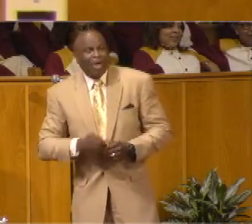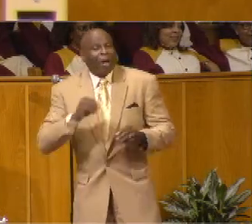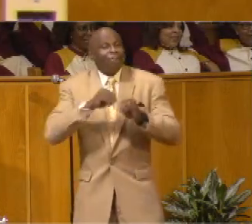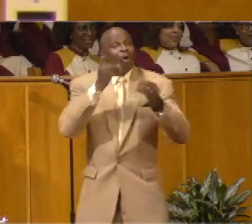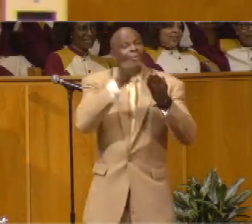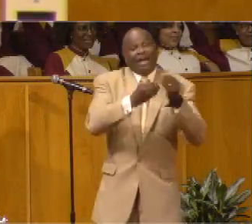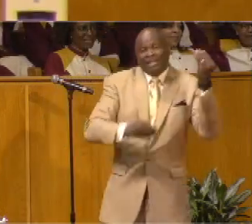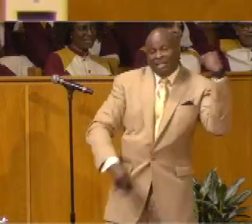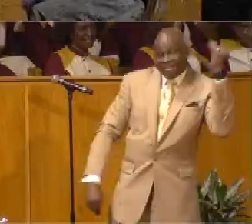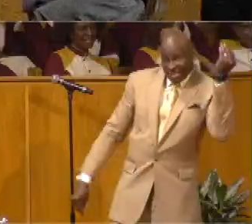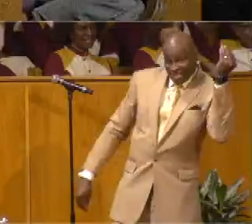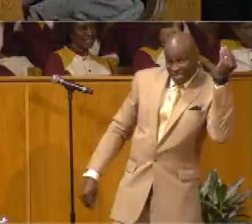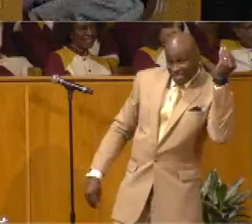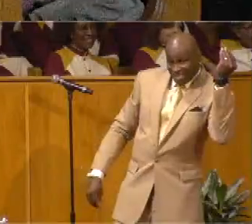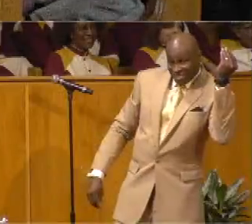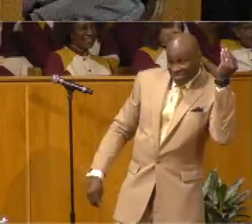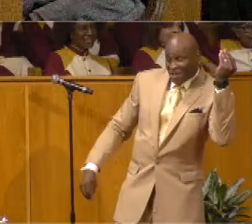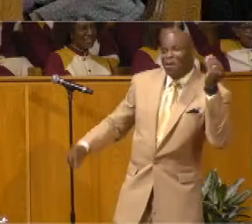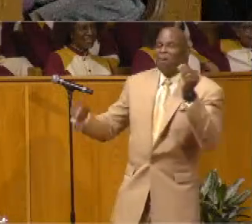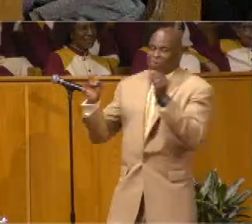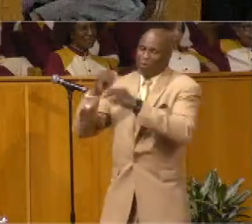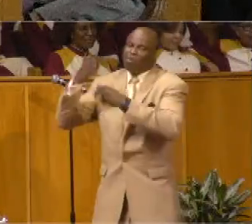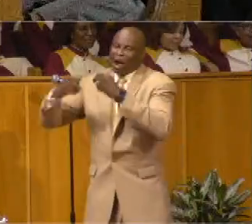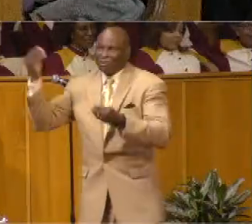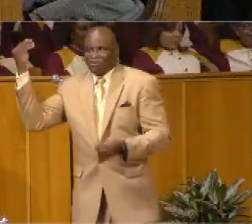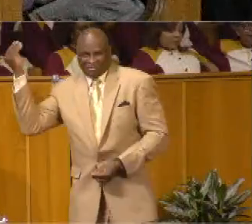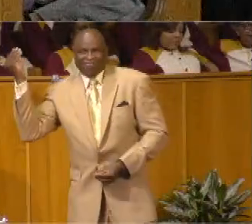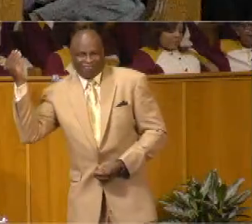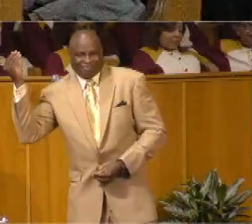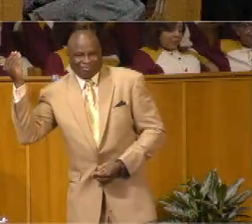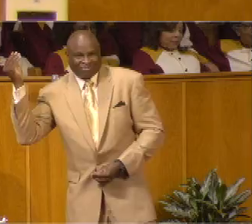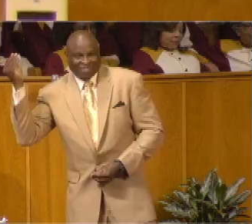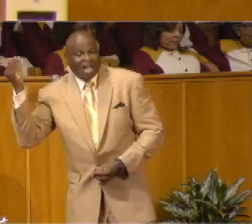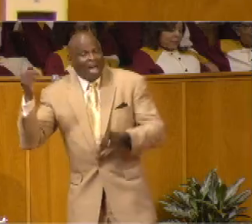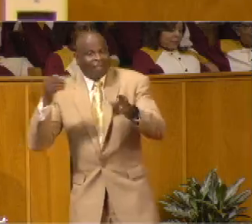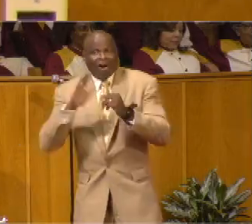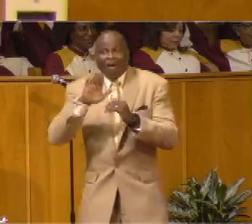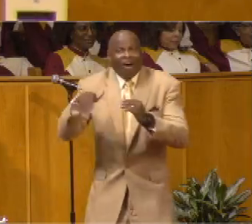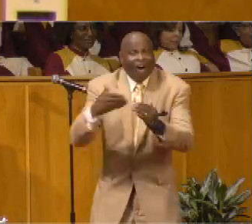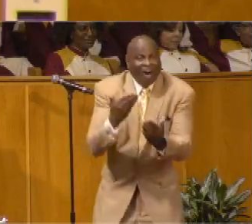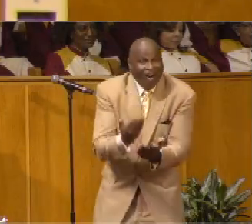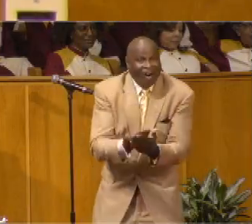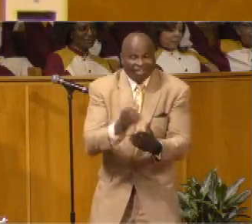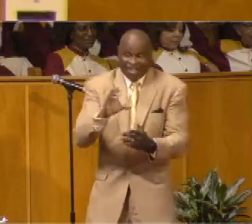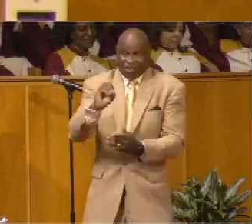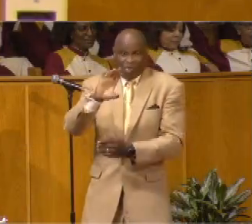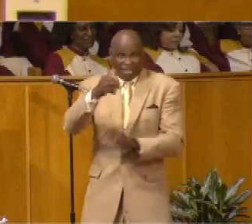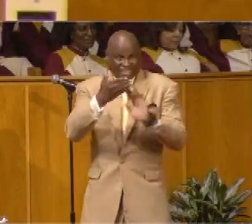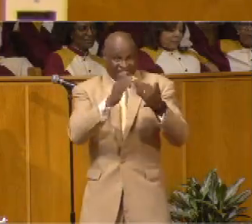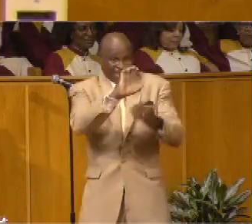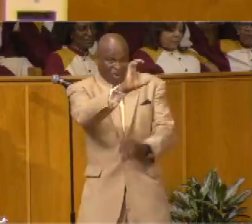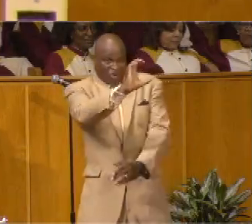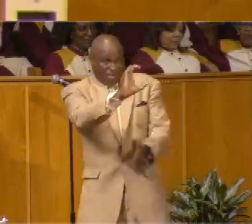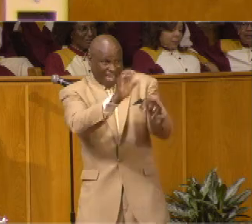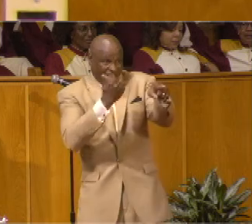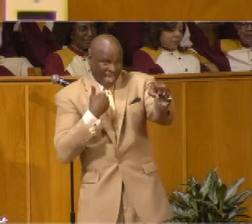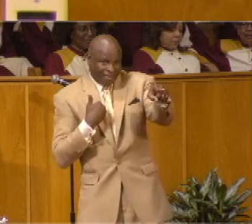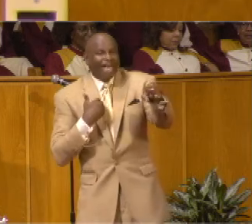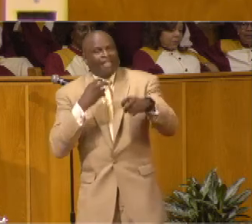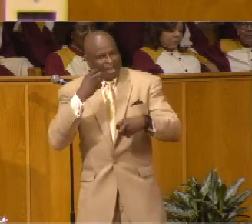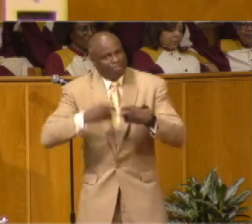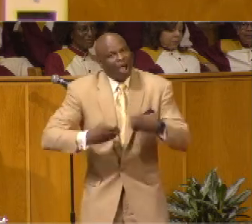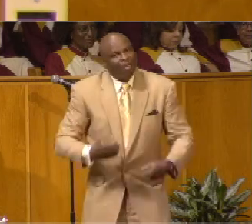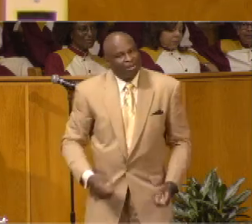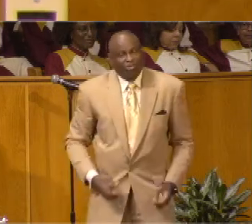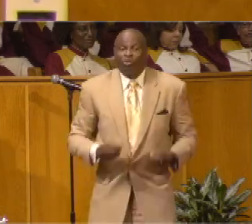More money, more problems. For all that Corinth had, they had problems